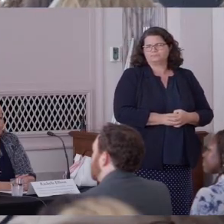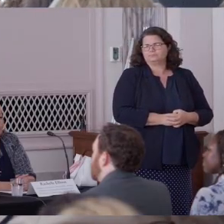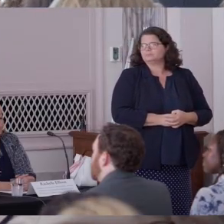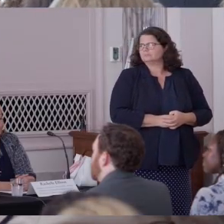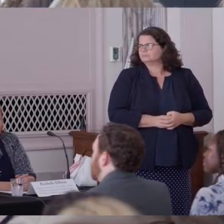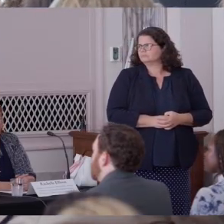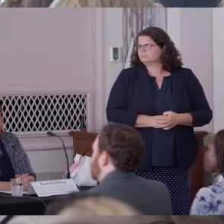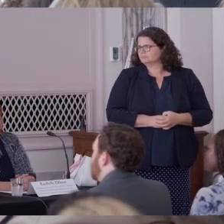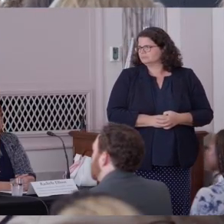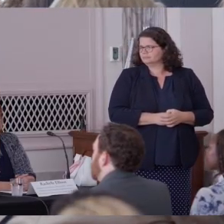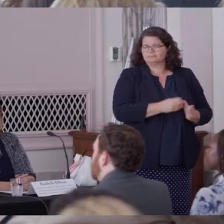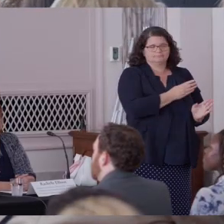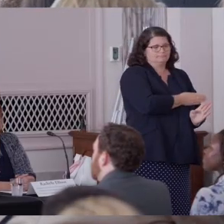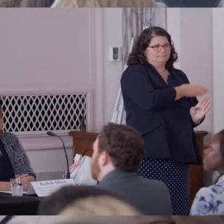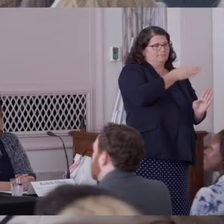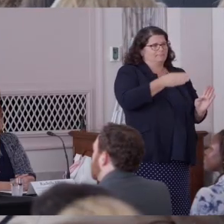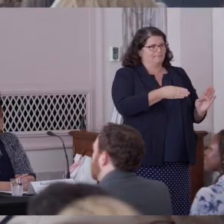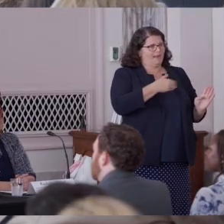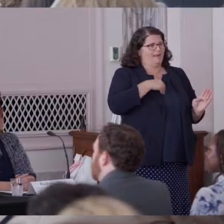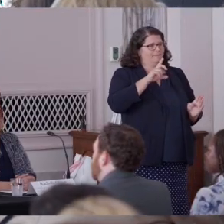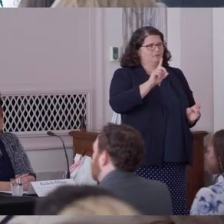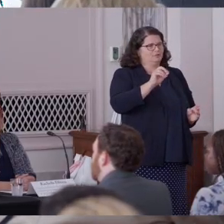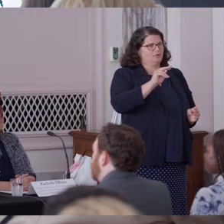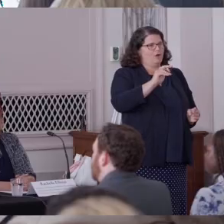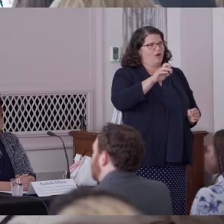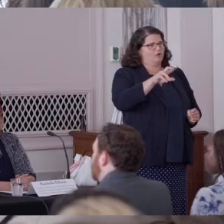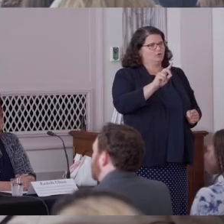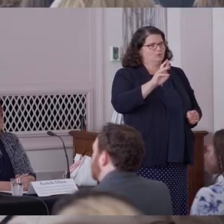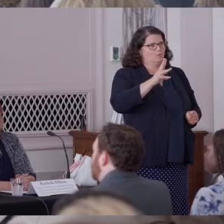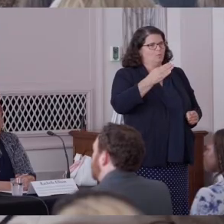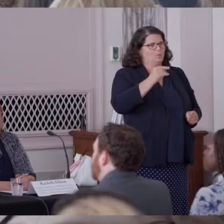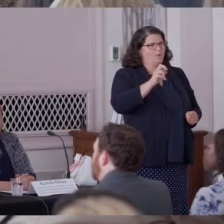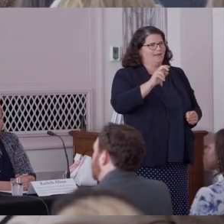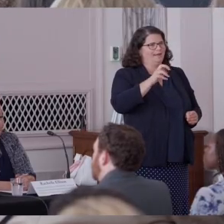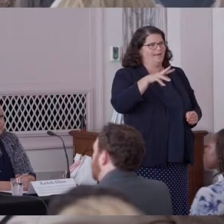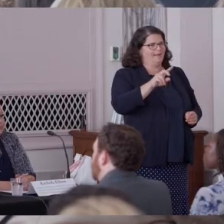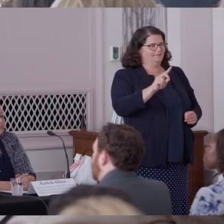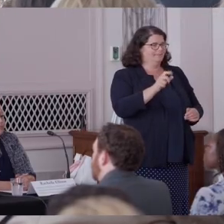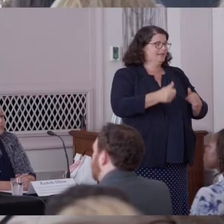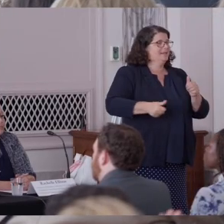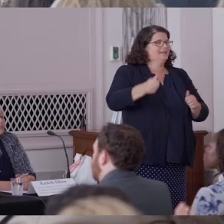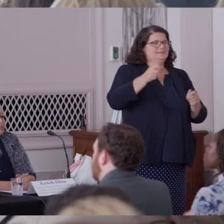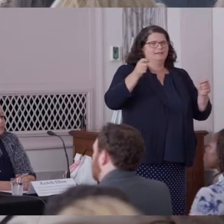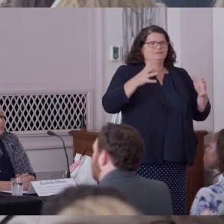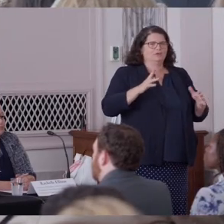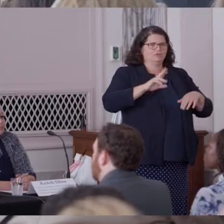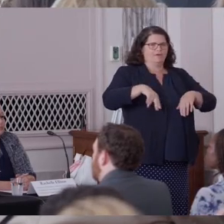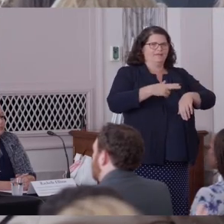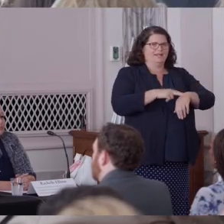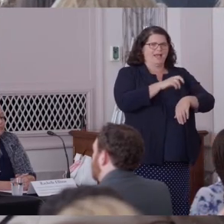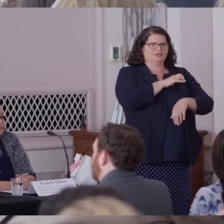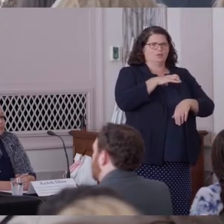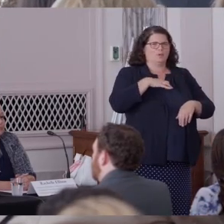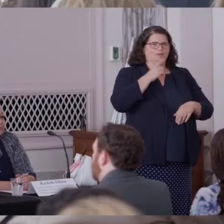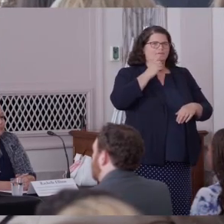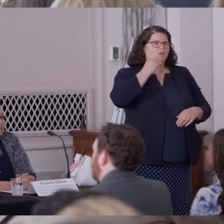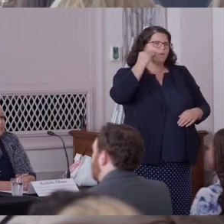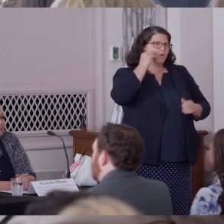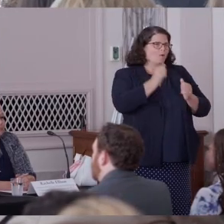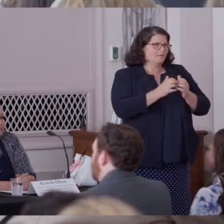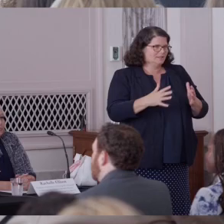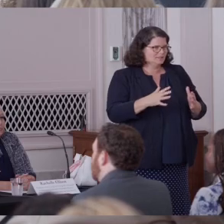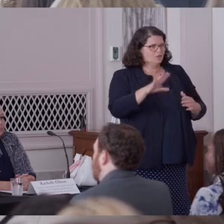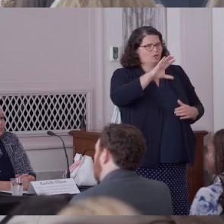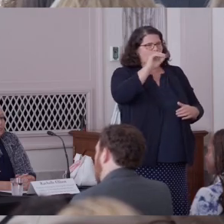Beside her is Donald Whitehead. Donald is the executive director of the National Coalition for the Homeless and co-founder of